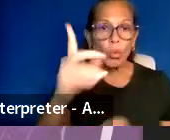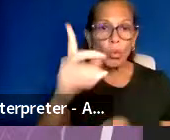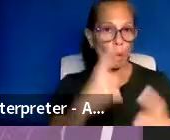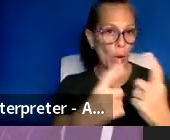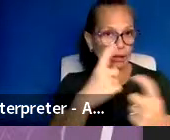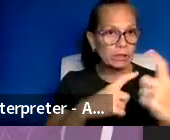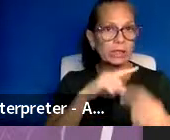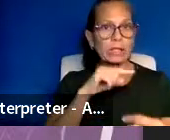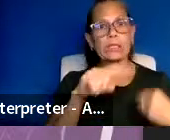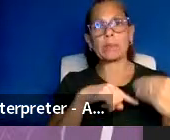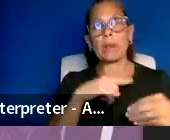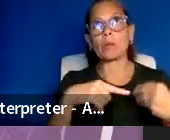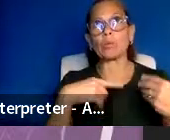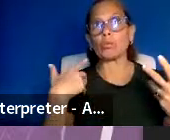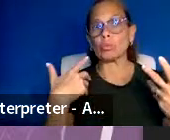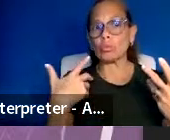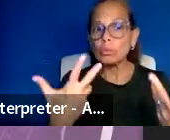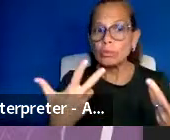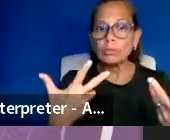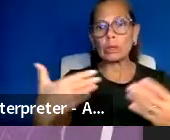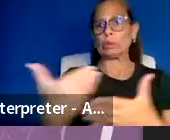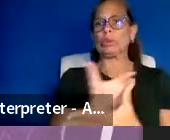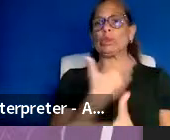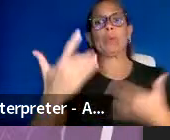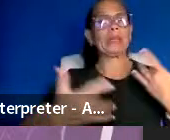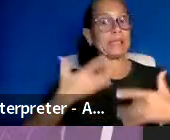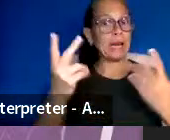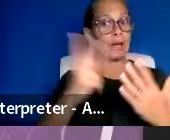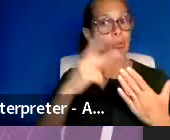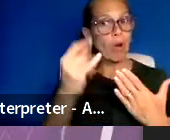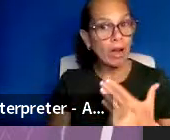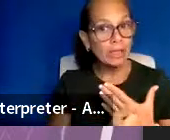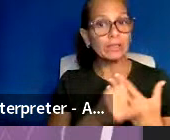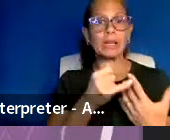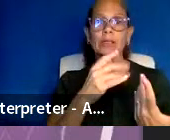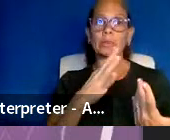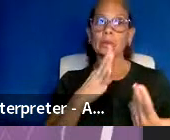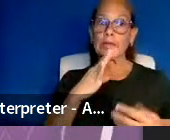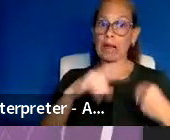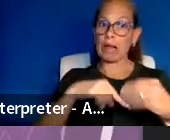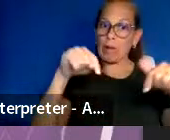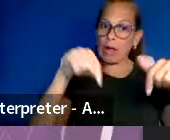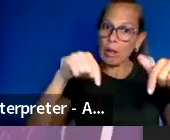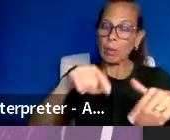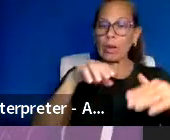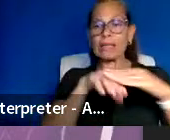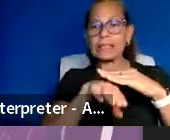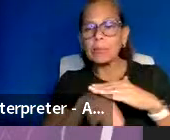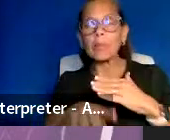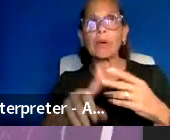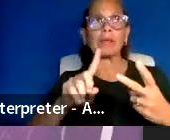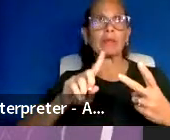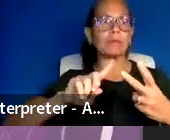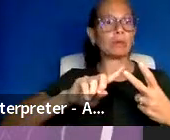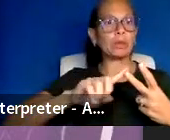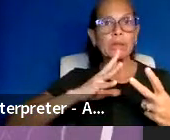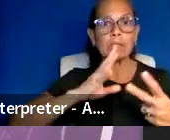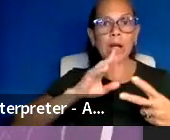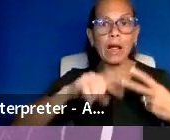the this new exciting project, right? When we're talking about accessibility, when we're talking